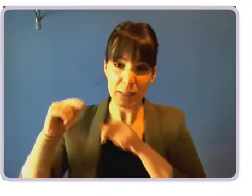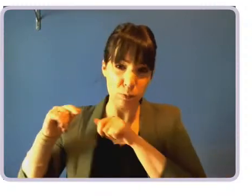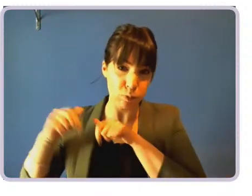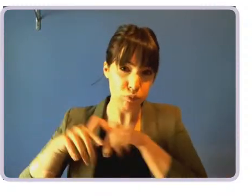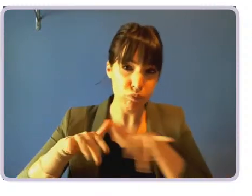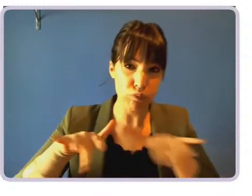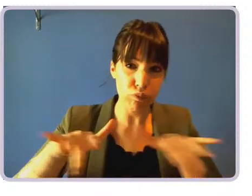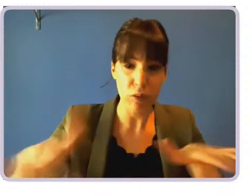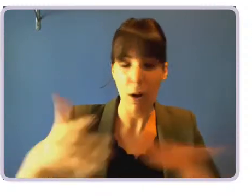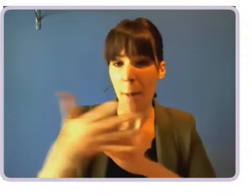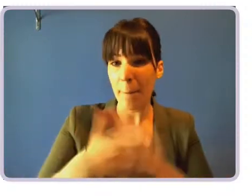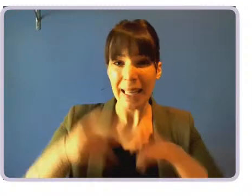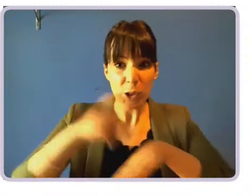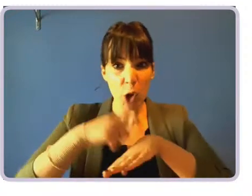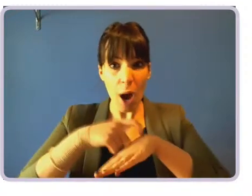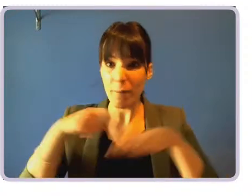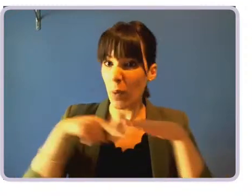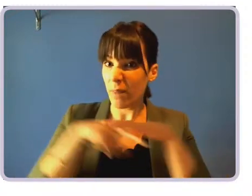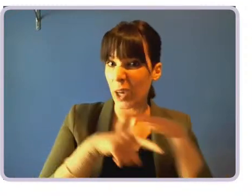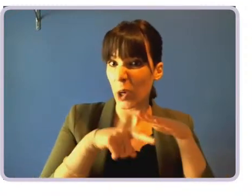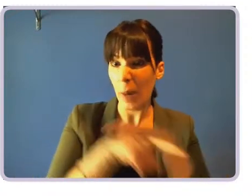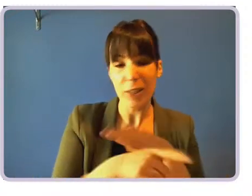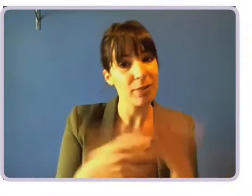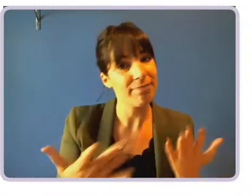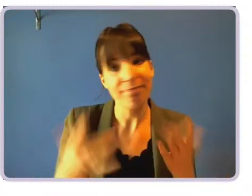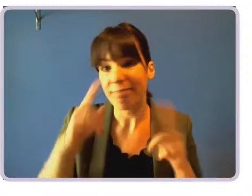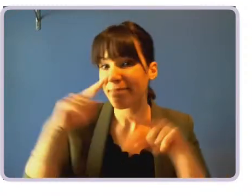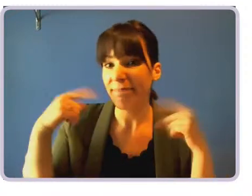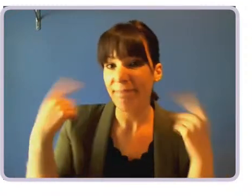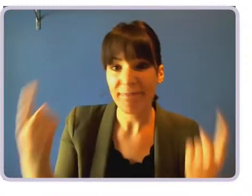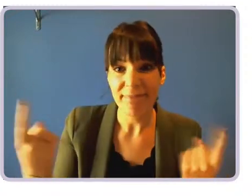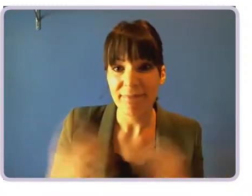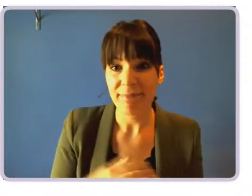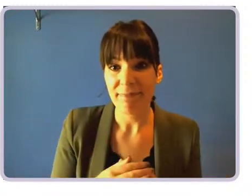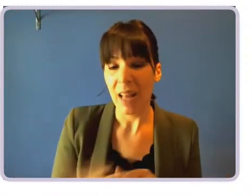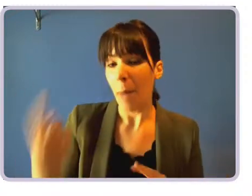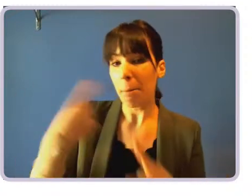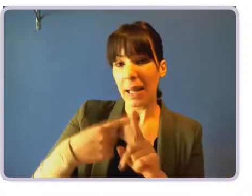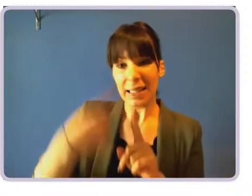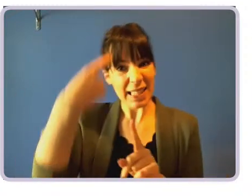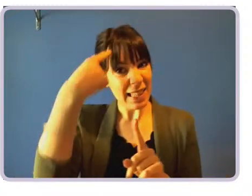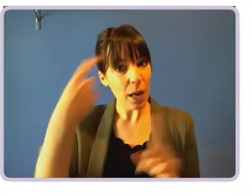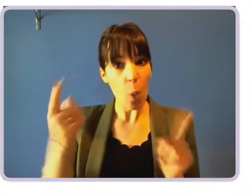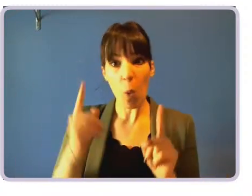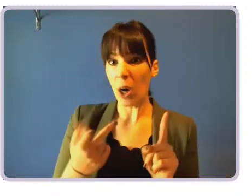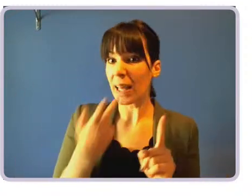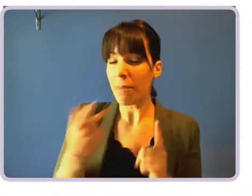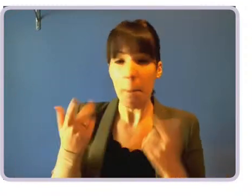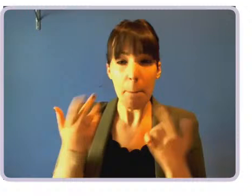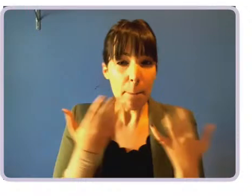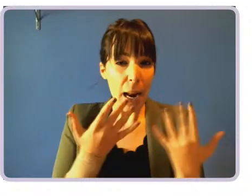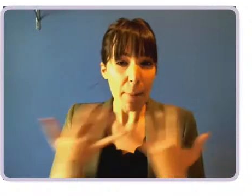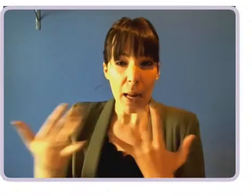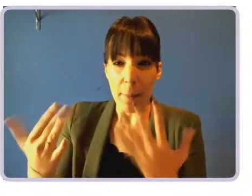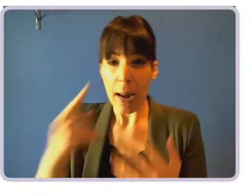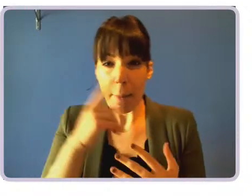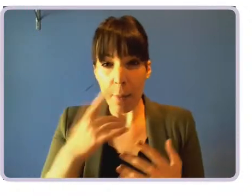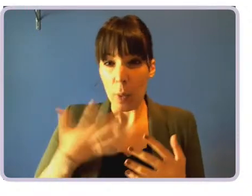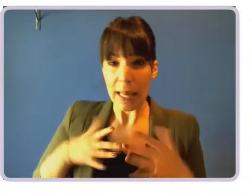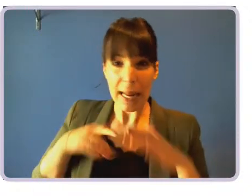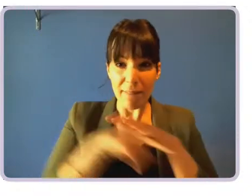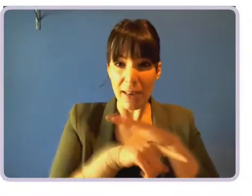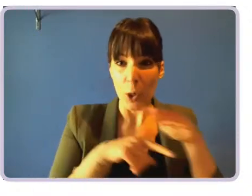other concerns about what if there were many people to evacuate? And what if these people needed specialised equipment or to be